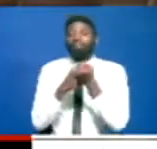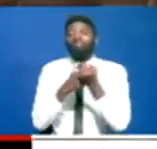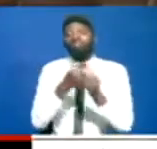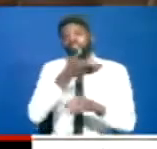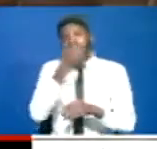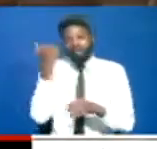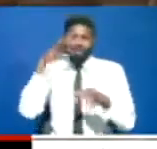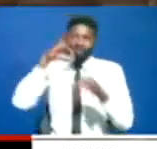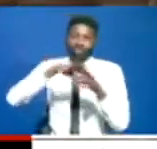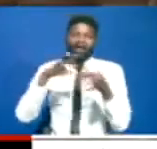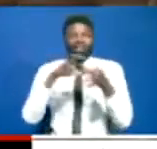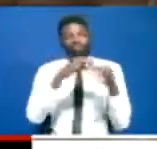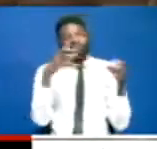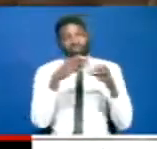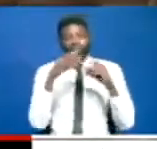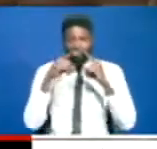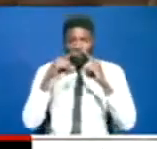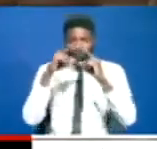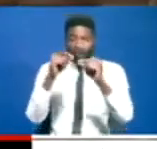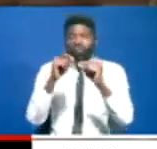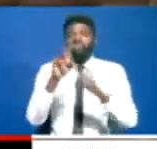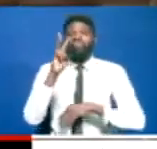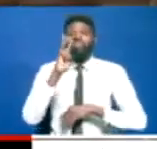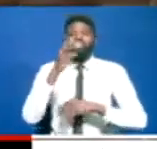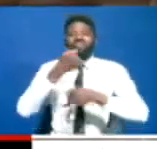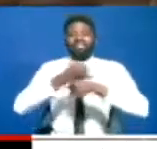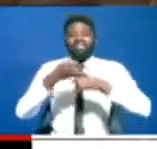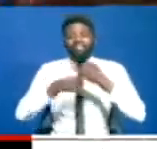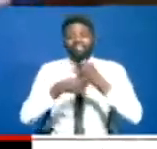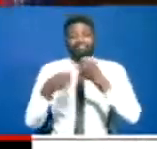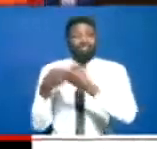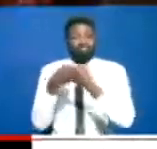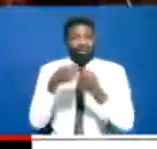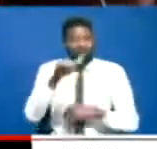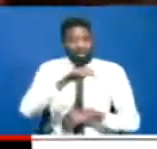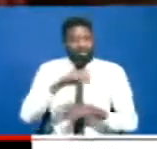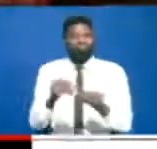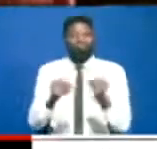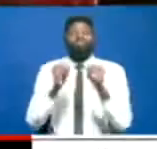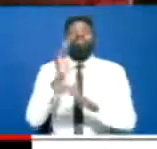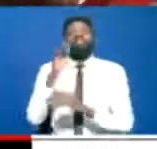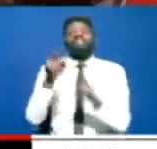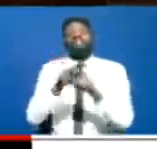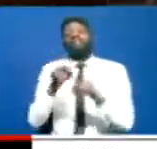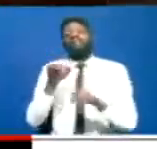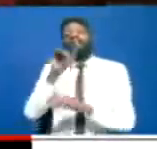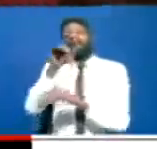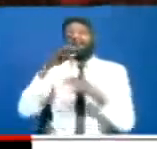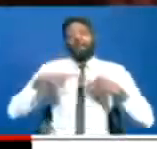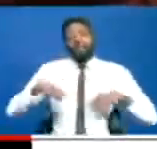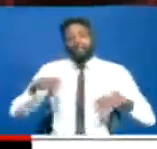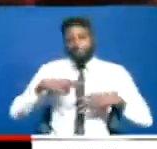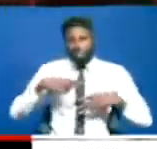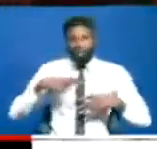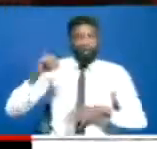address water and infrastructure challenges in the region and also urged the electorate to shun divisive politics.